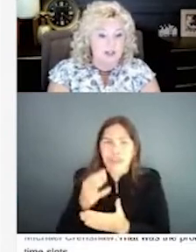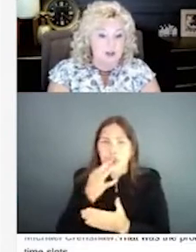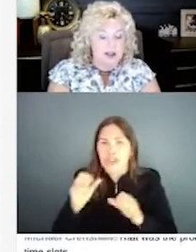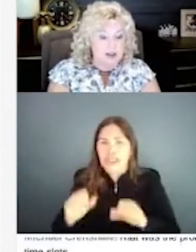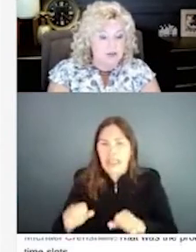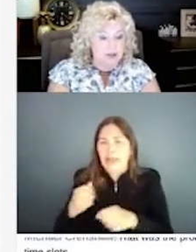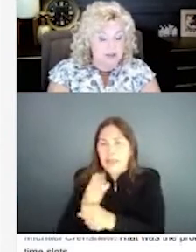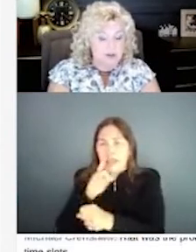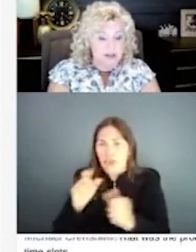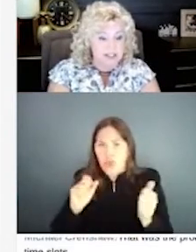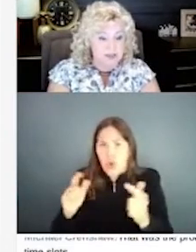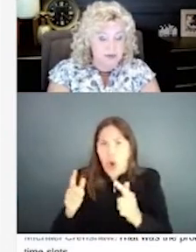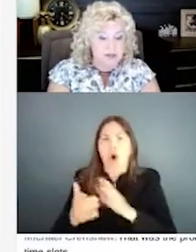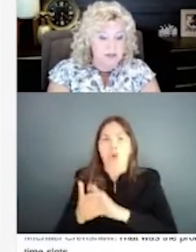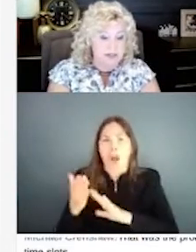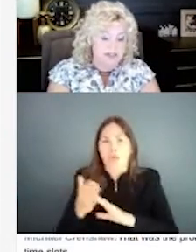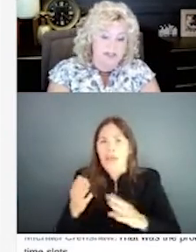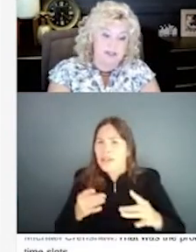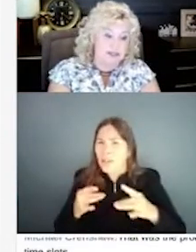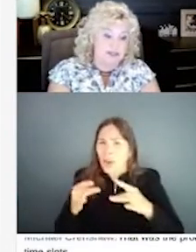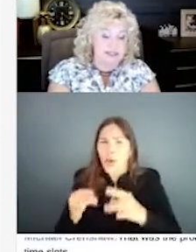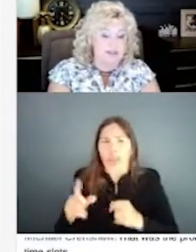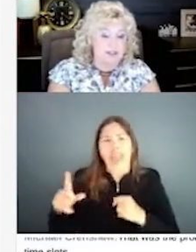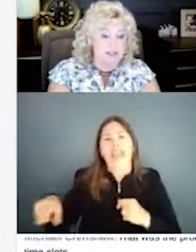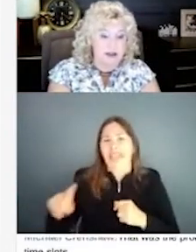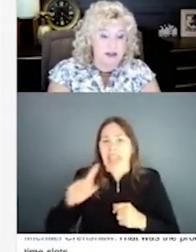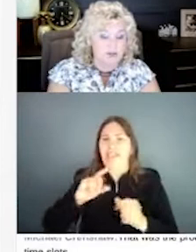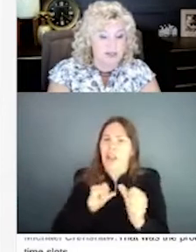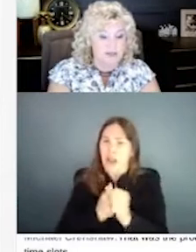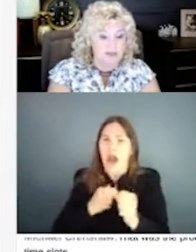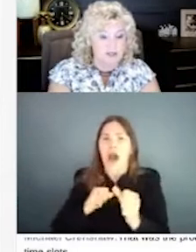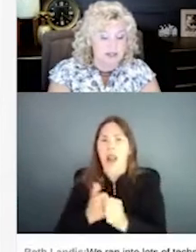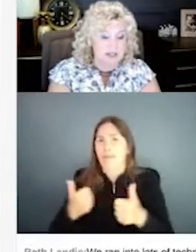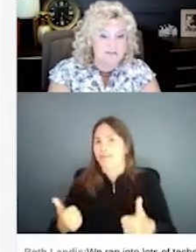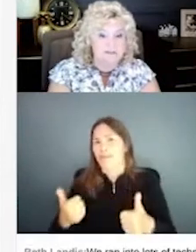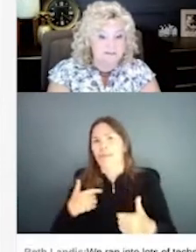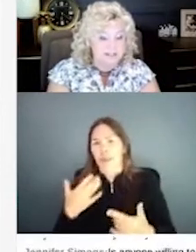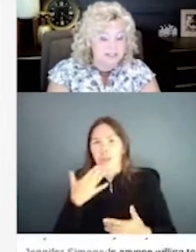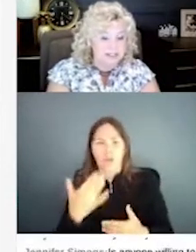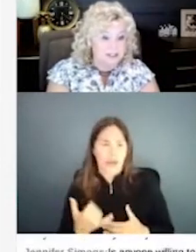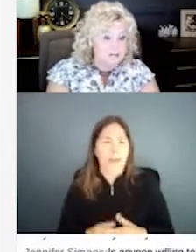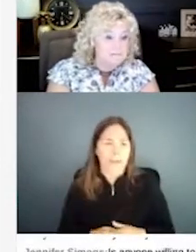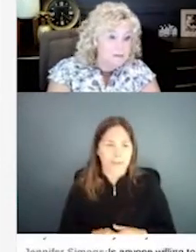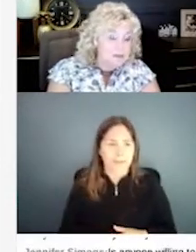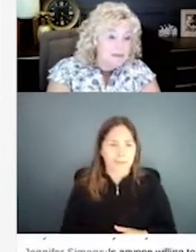have everything running smoothly, because they're definitely caught up and up to speed. So